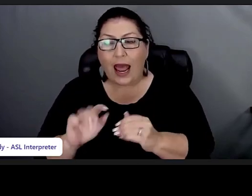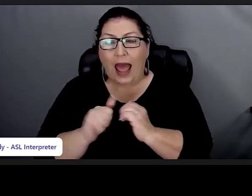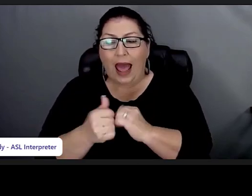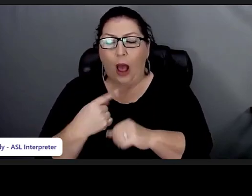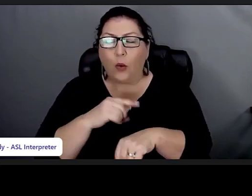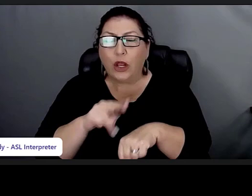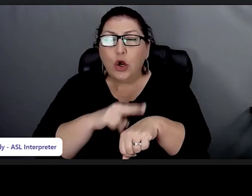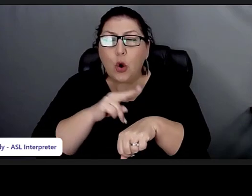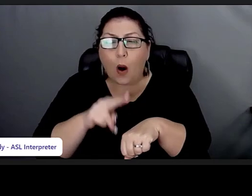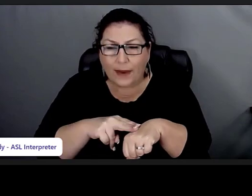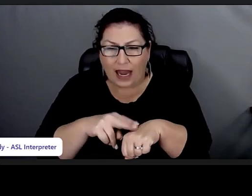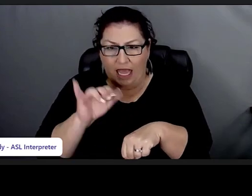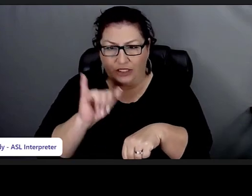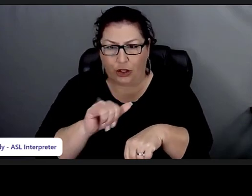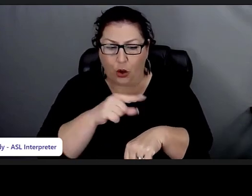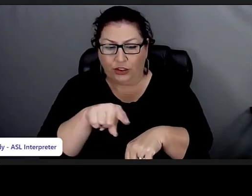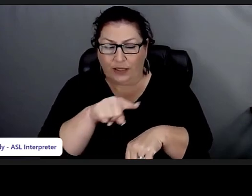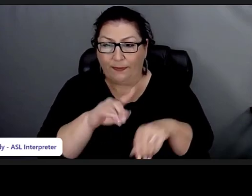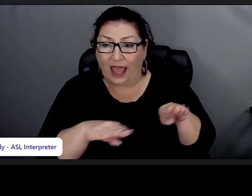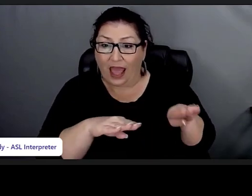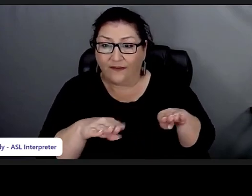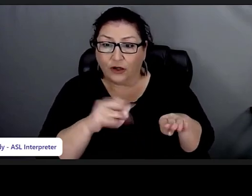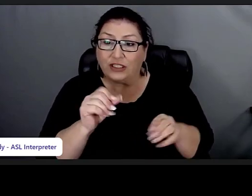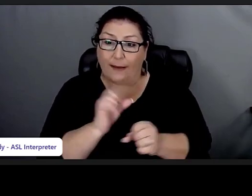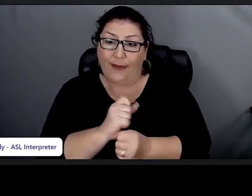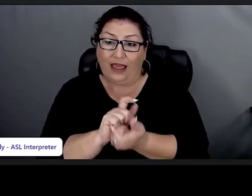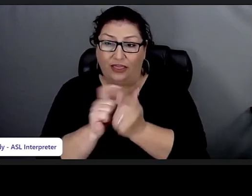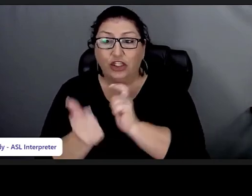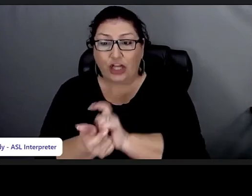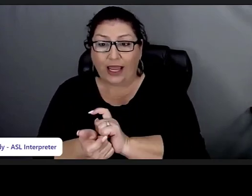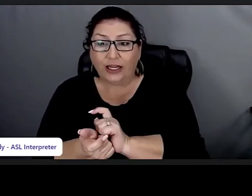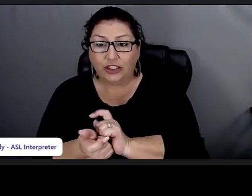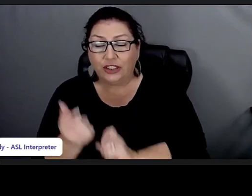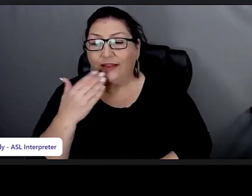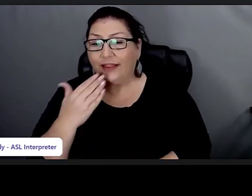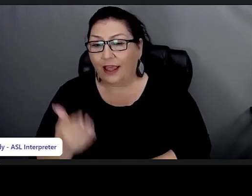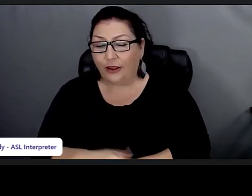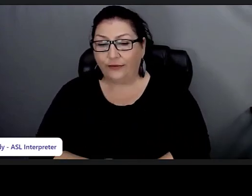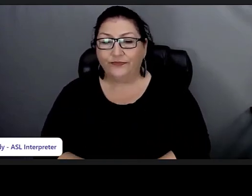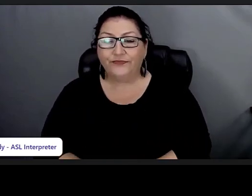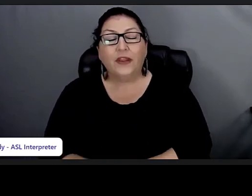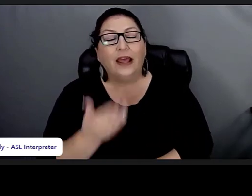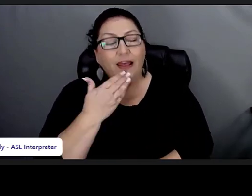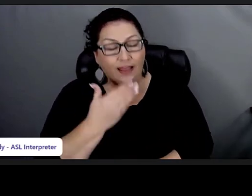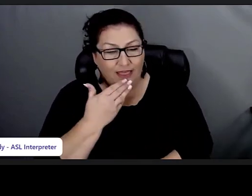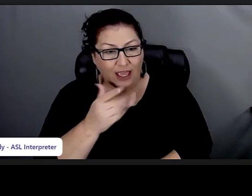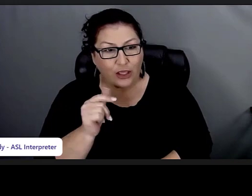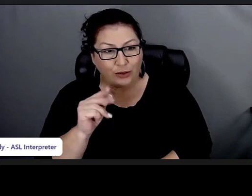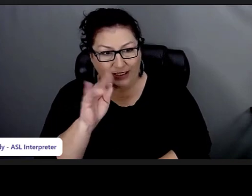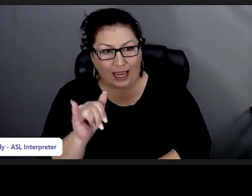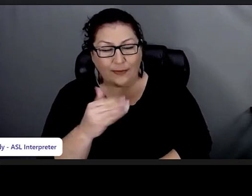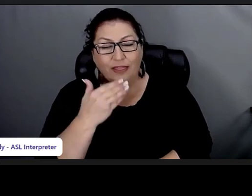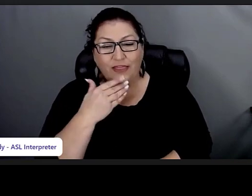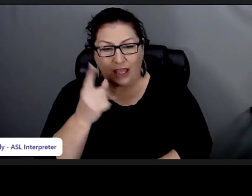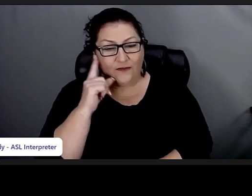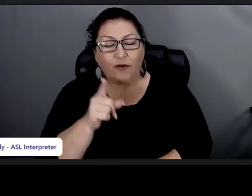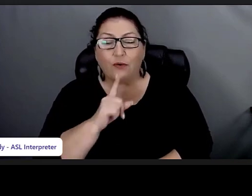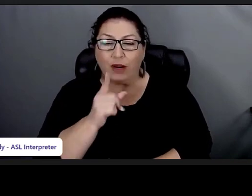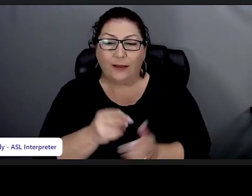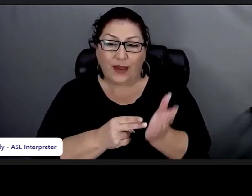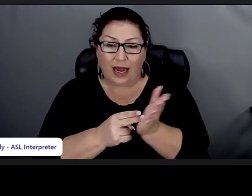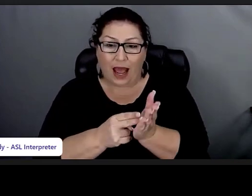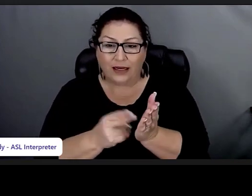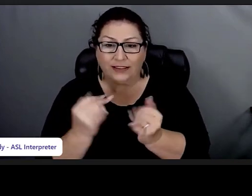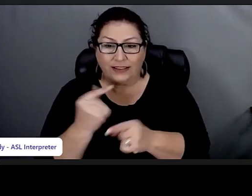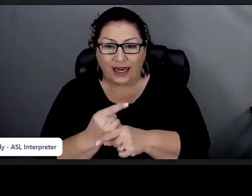these behaviors and make change. Thank you. No, thank you, Tammy, and thank you for being so honest today,